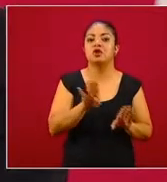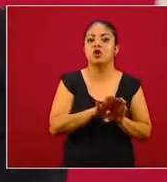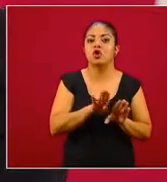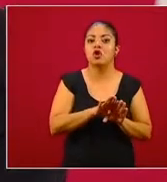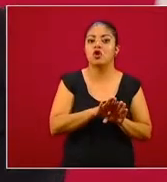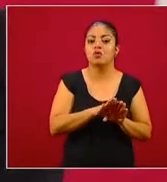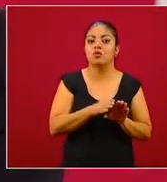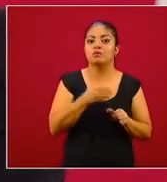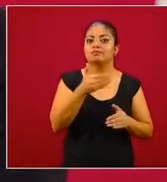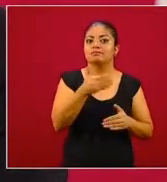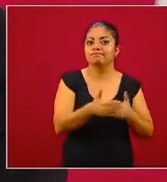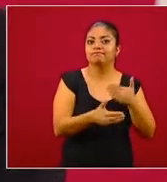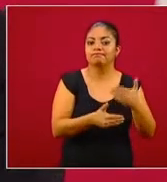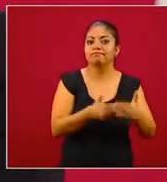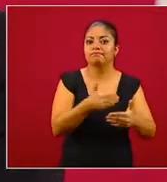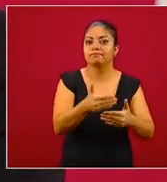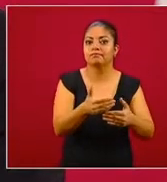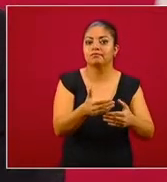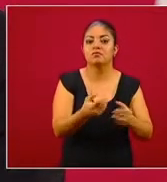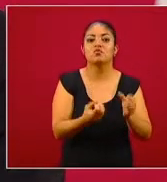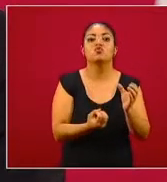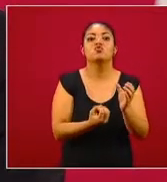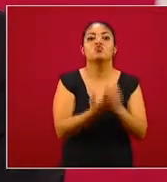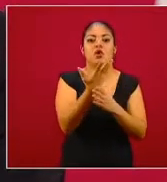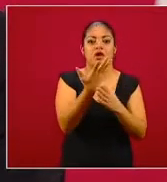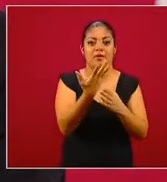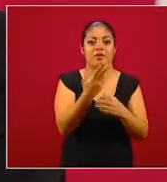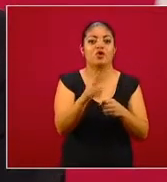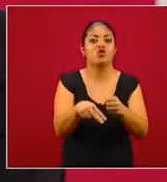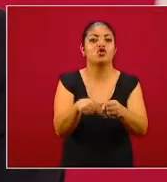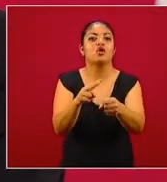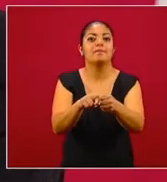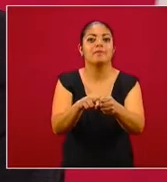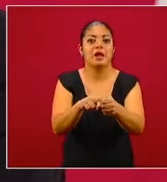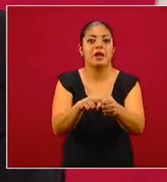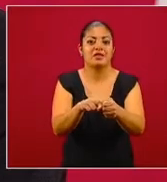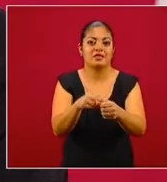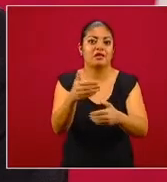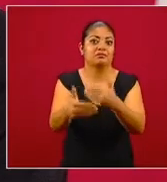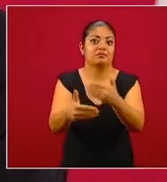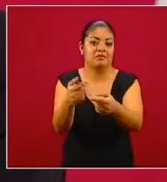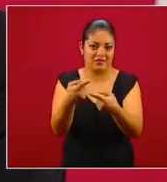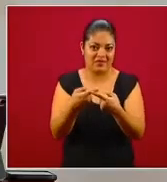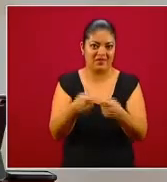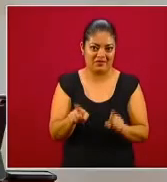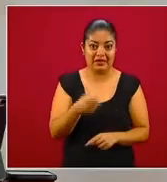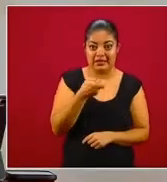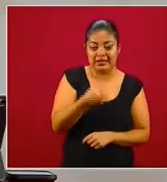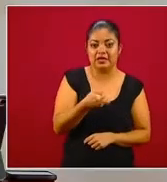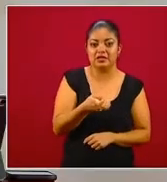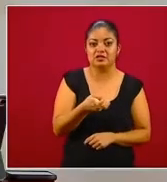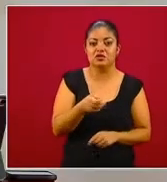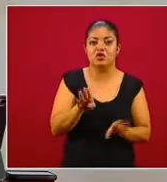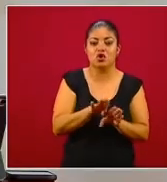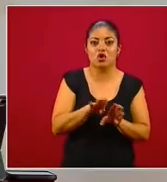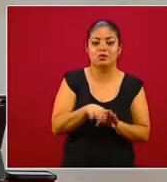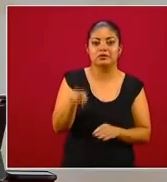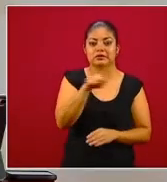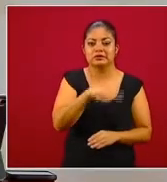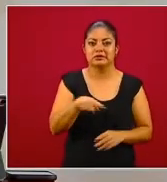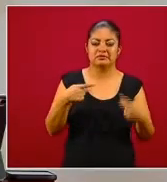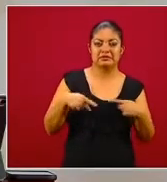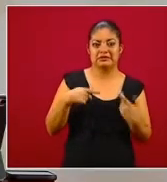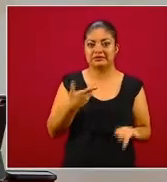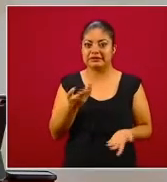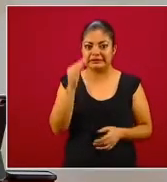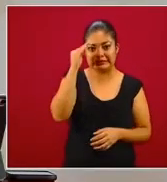una transition nueva to a normalidad. new Esto puede normal. resultar And importantemente this can be very impactante worrisome para las for